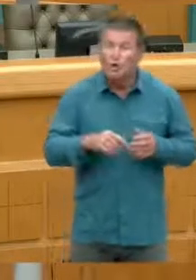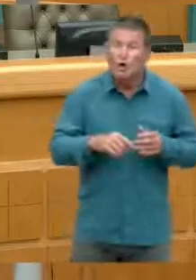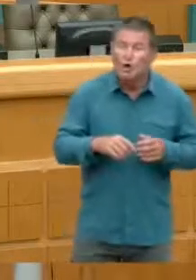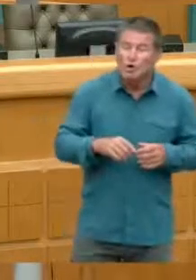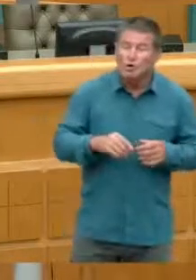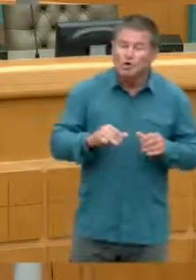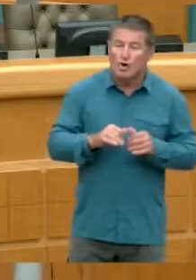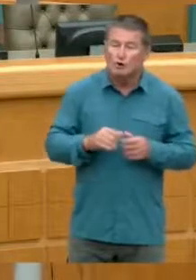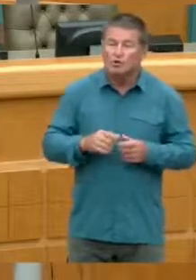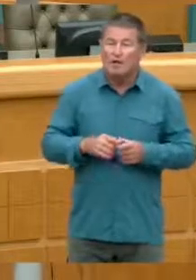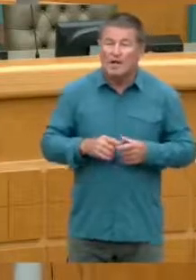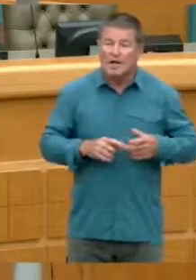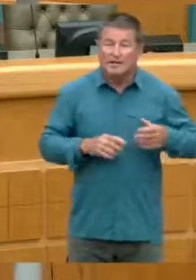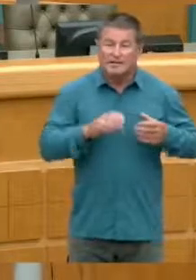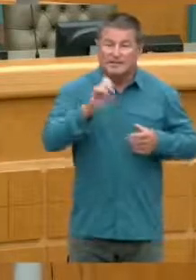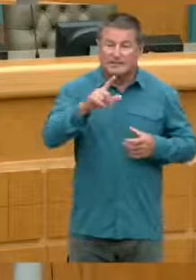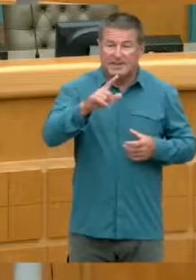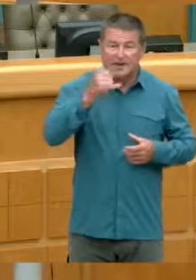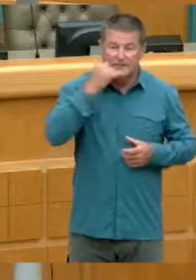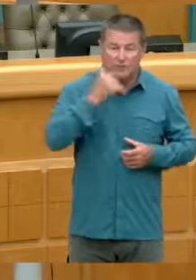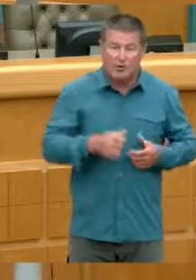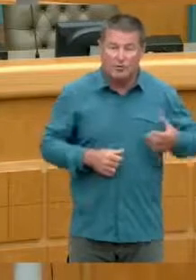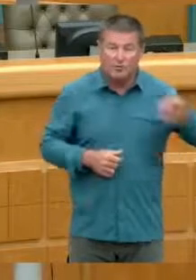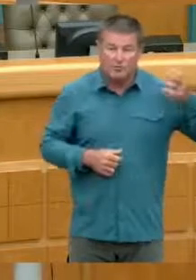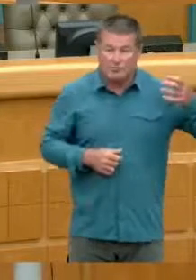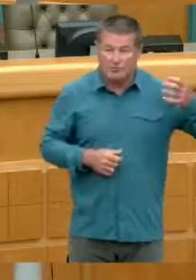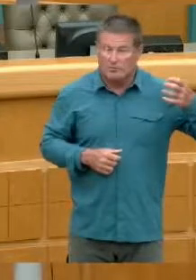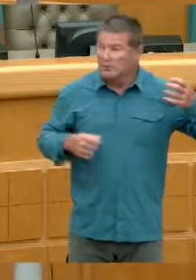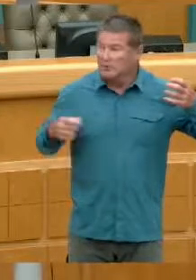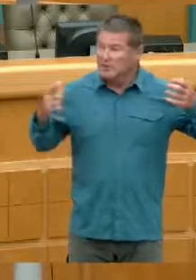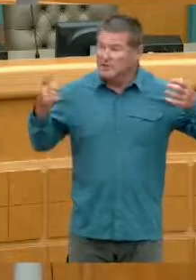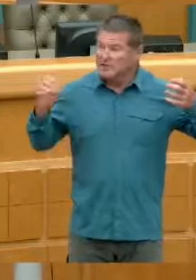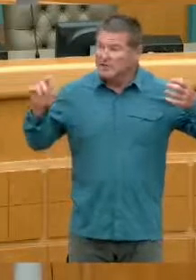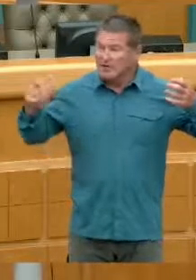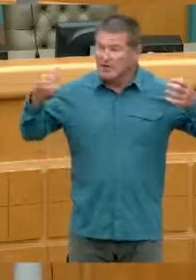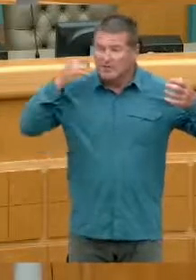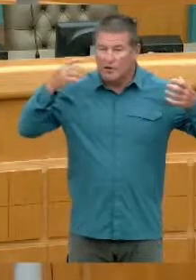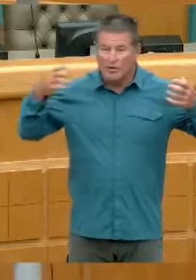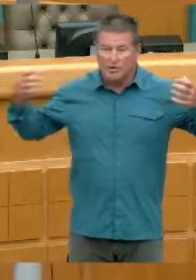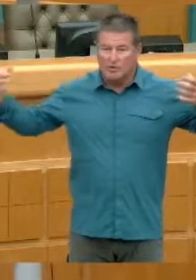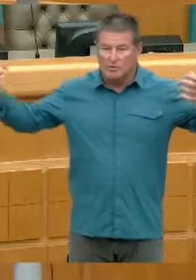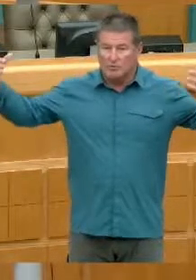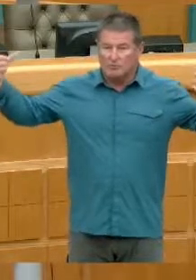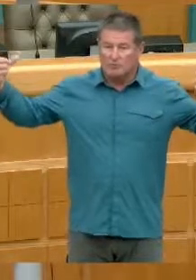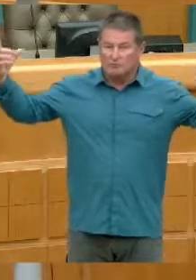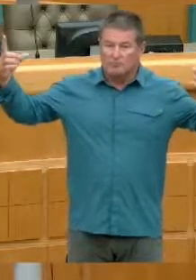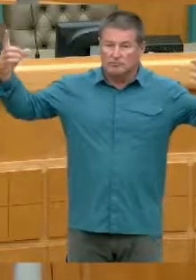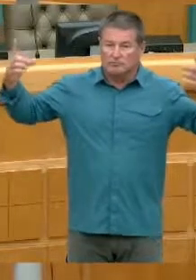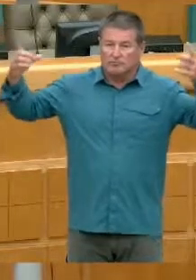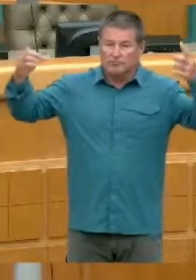two cell phones come close enough for long enough that there becomes a high probability of there being